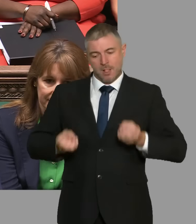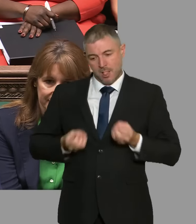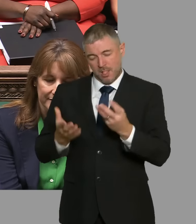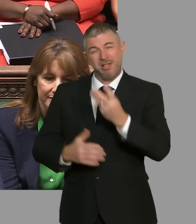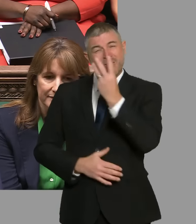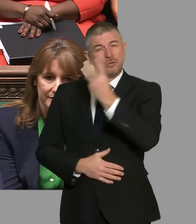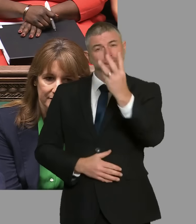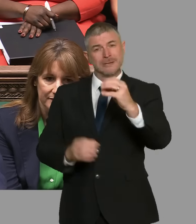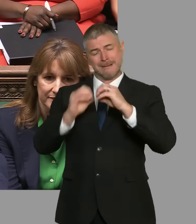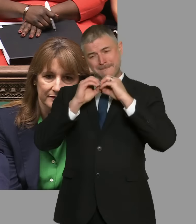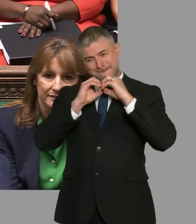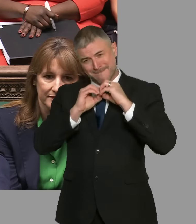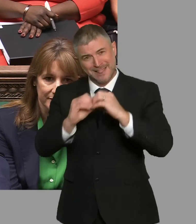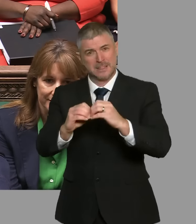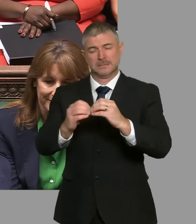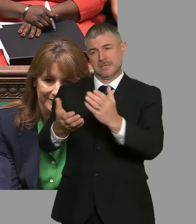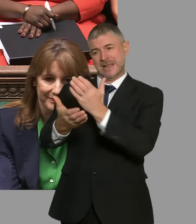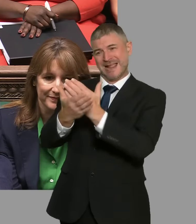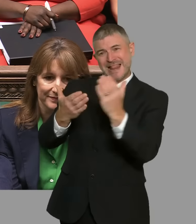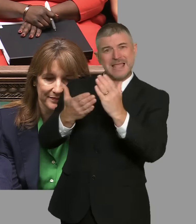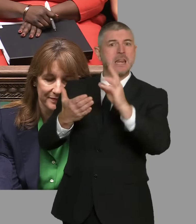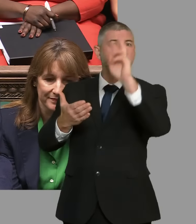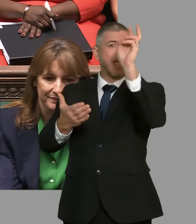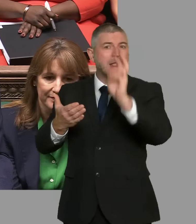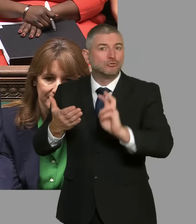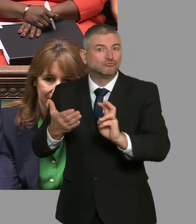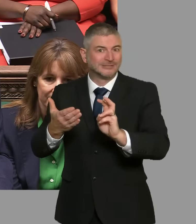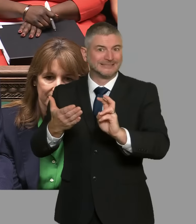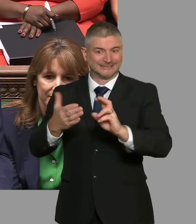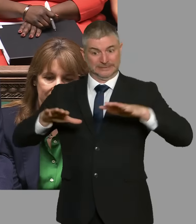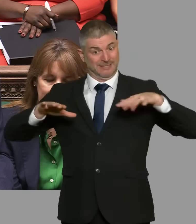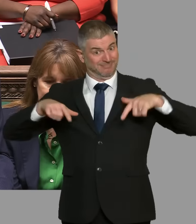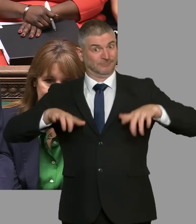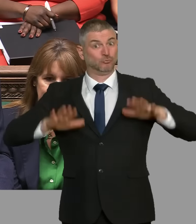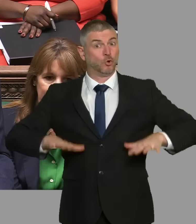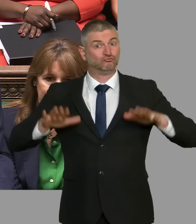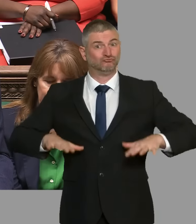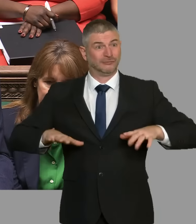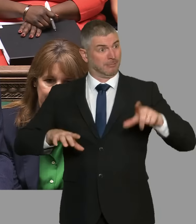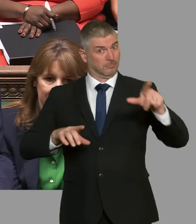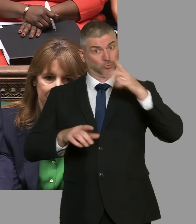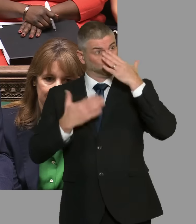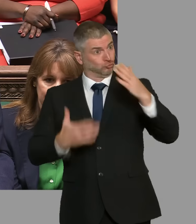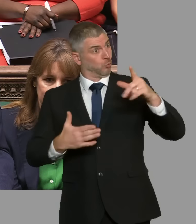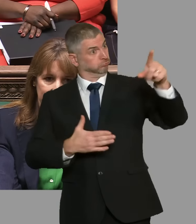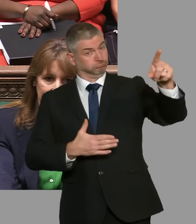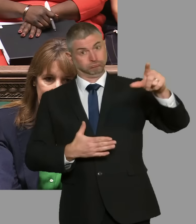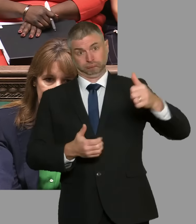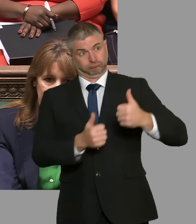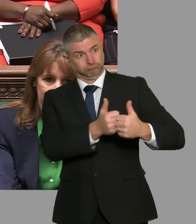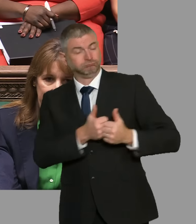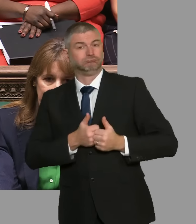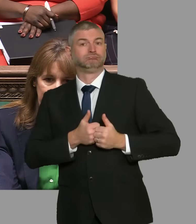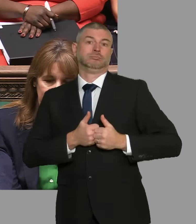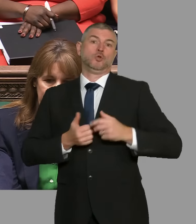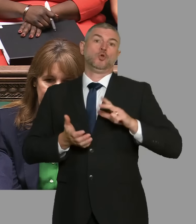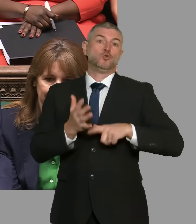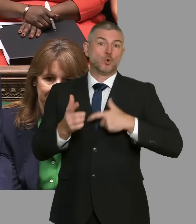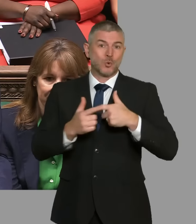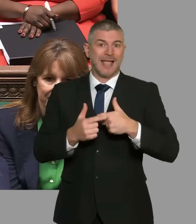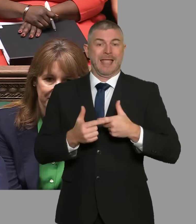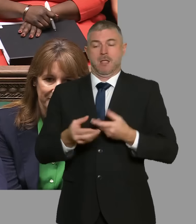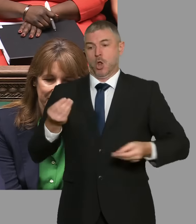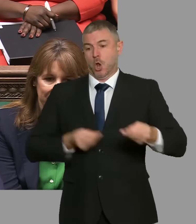country. That's a major vote of confidence in the UK economy, happening because of our decisions to embrace the opportunities of clean